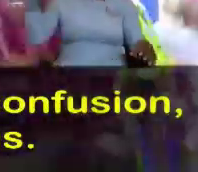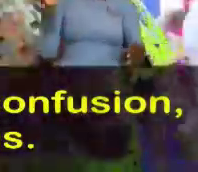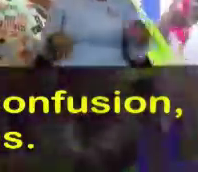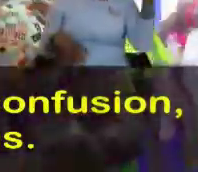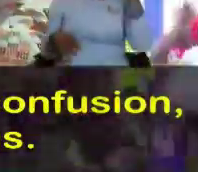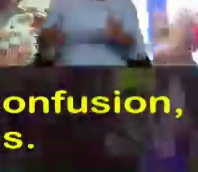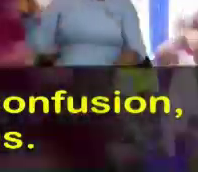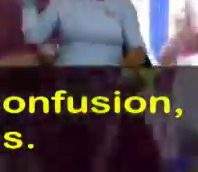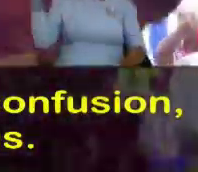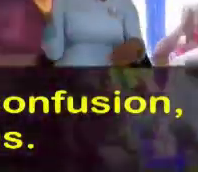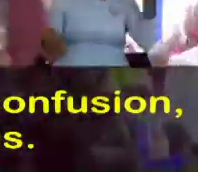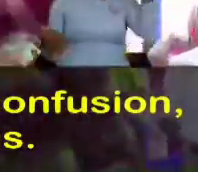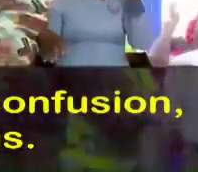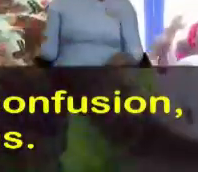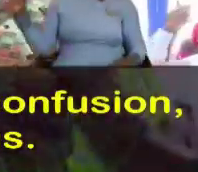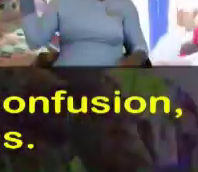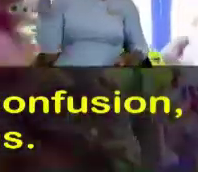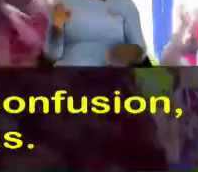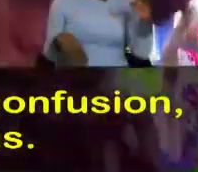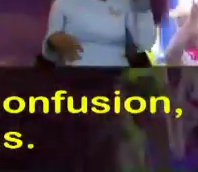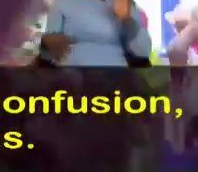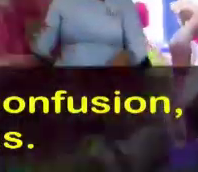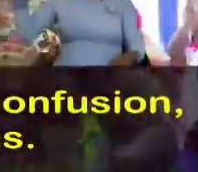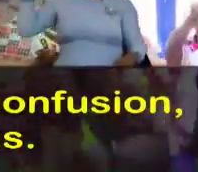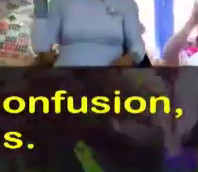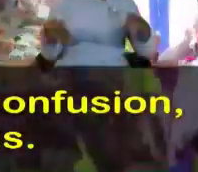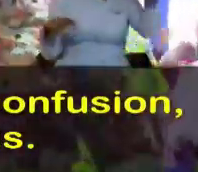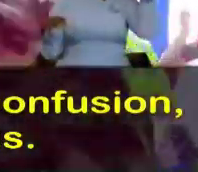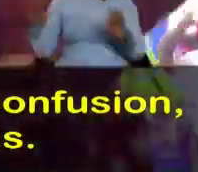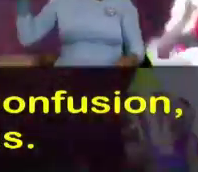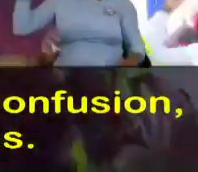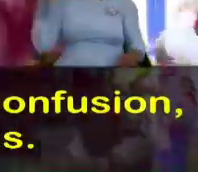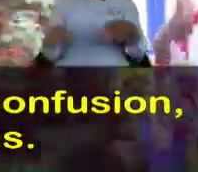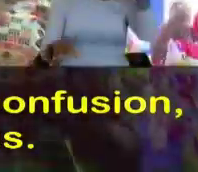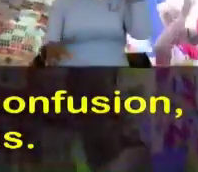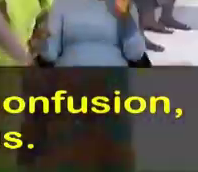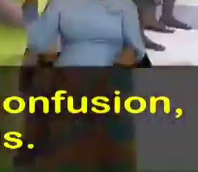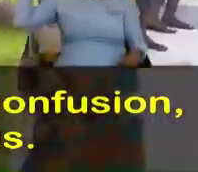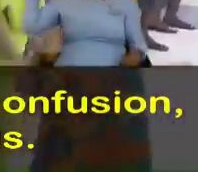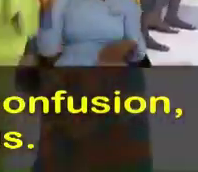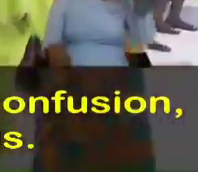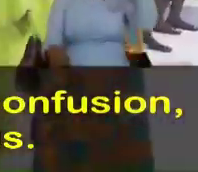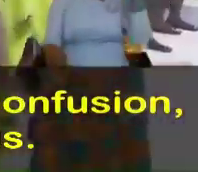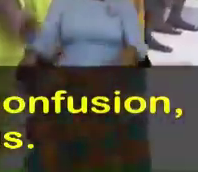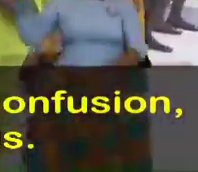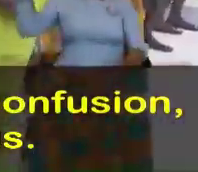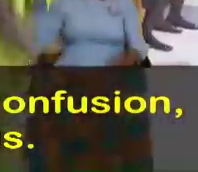Benny. Yes, Benny. Yes, Benny.